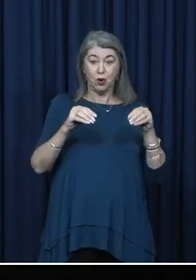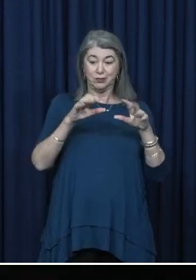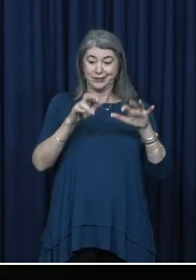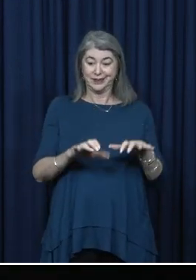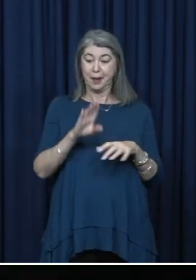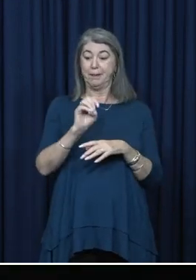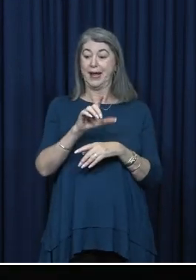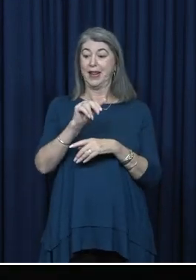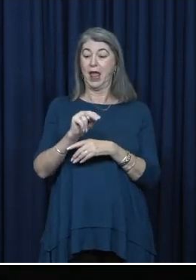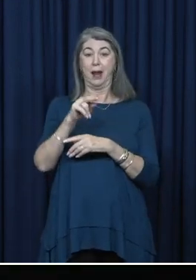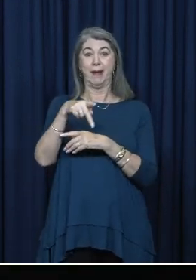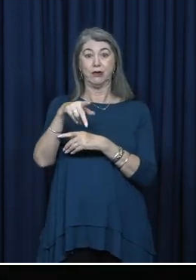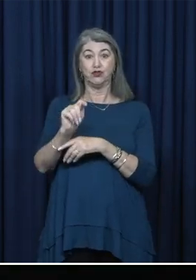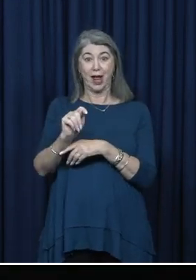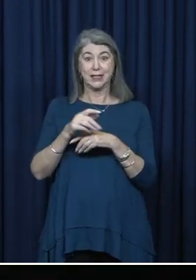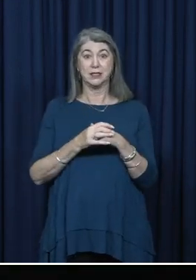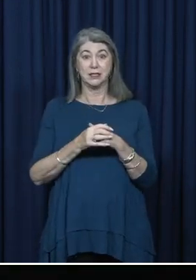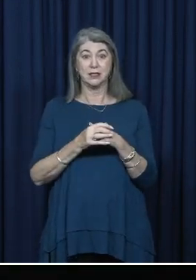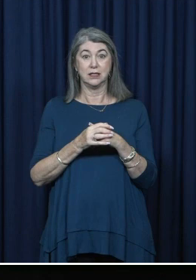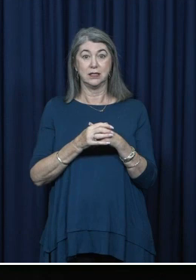Beeline ParaTransit.